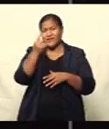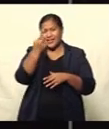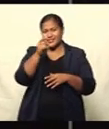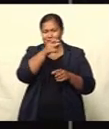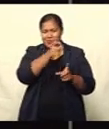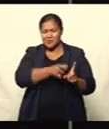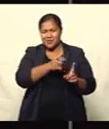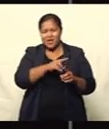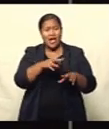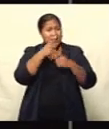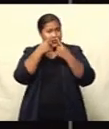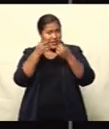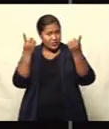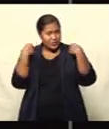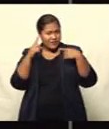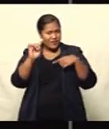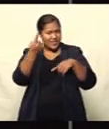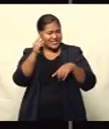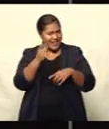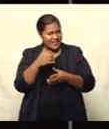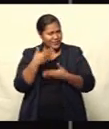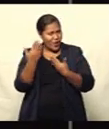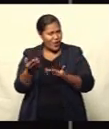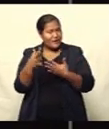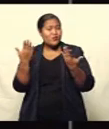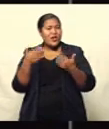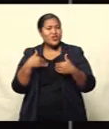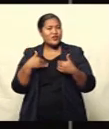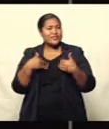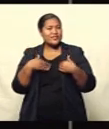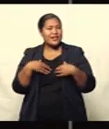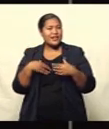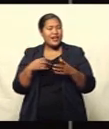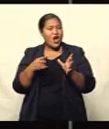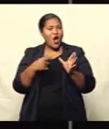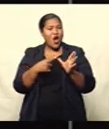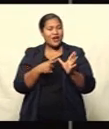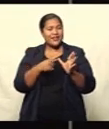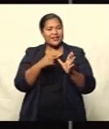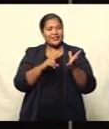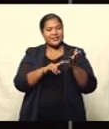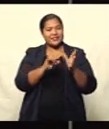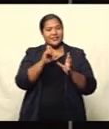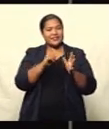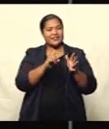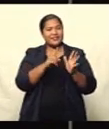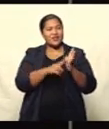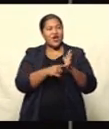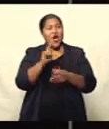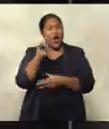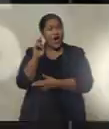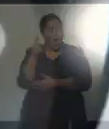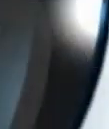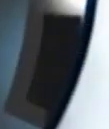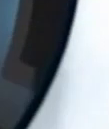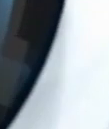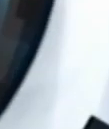to graduate with first-class honours from the University of Auckland in Masters of Econometrics.